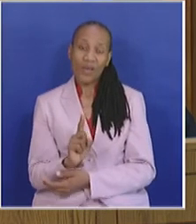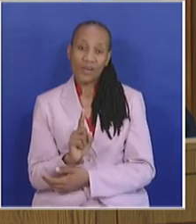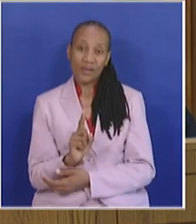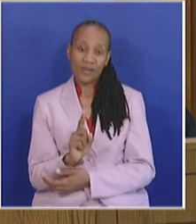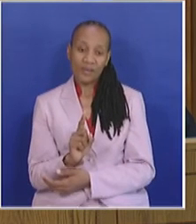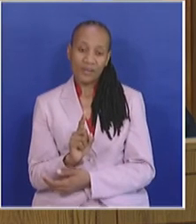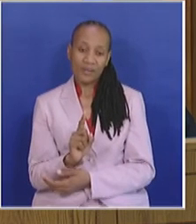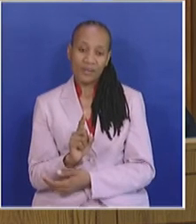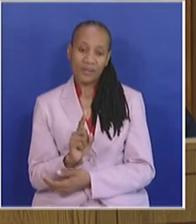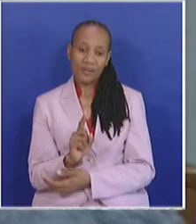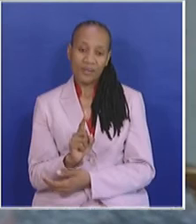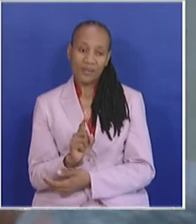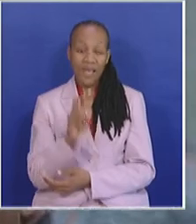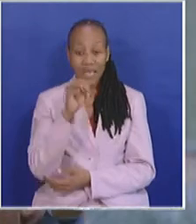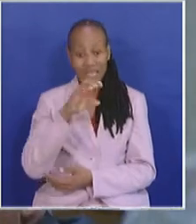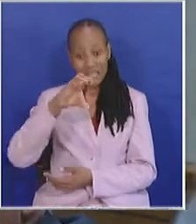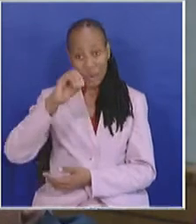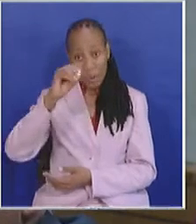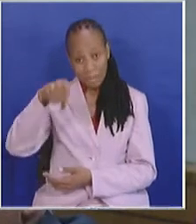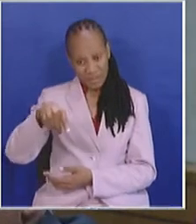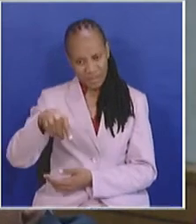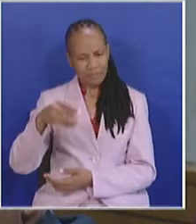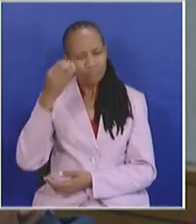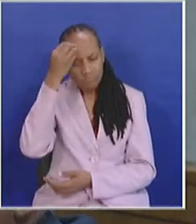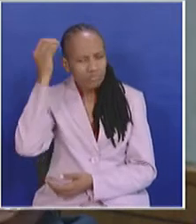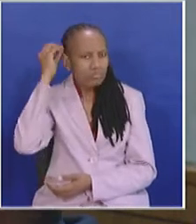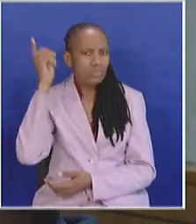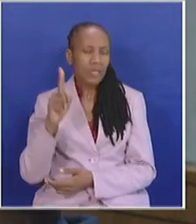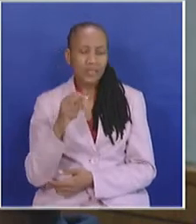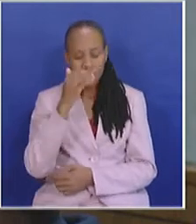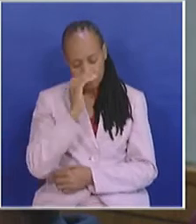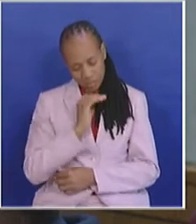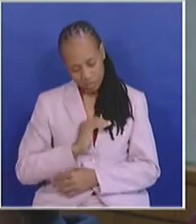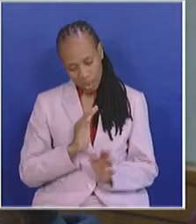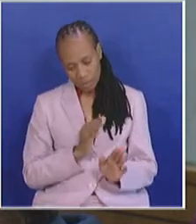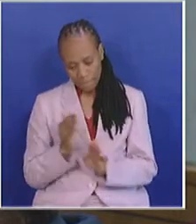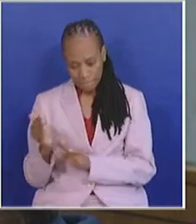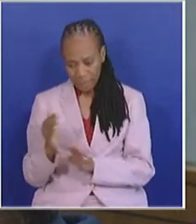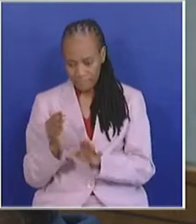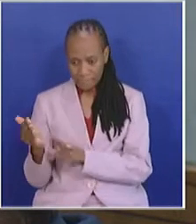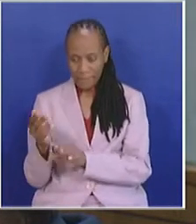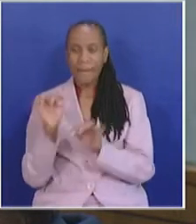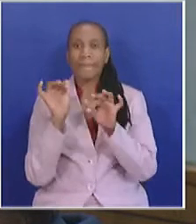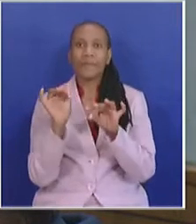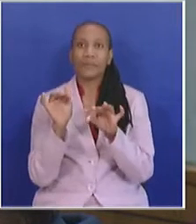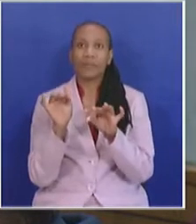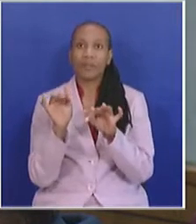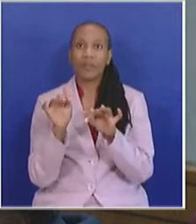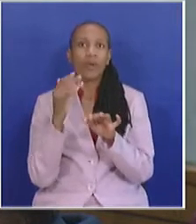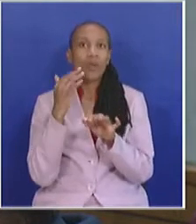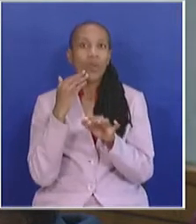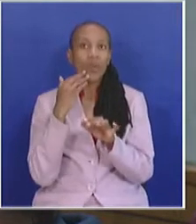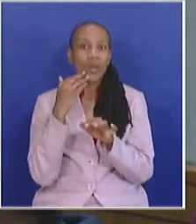that this House notes the sad passing of pedestrians during the collapse of the